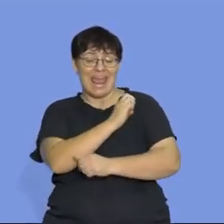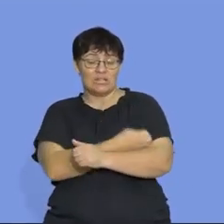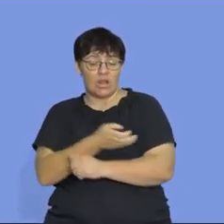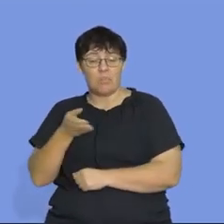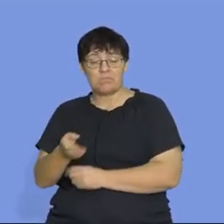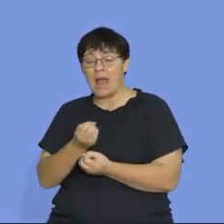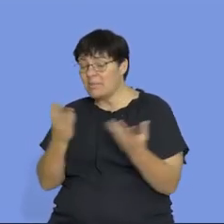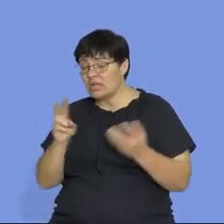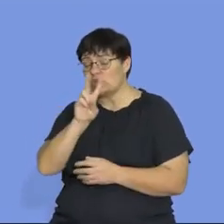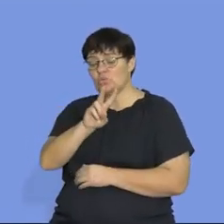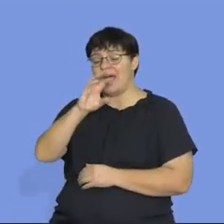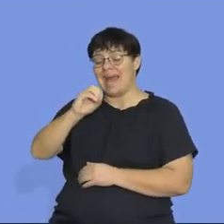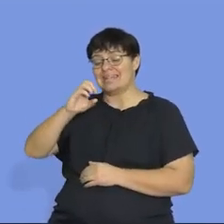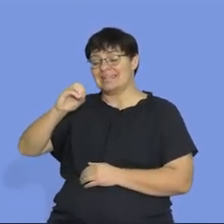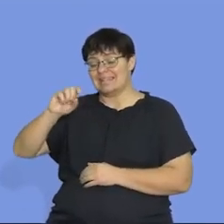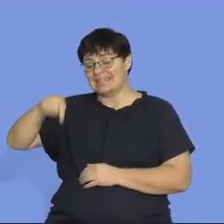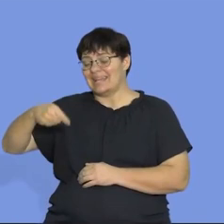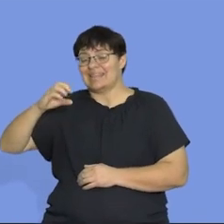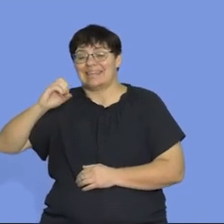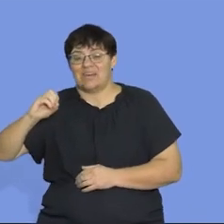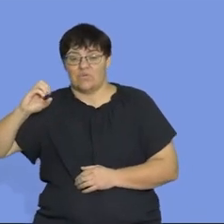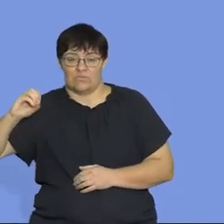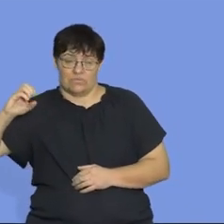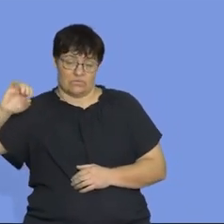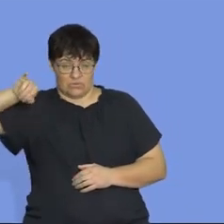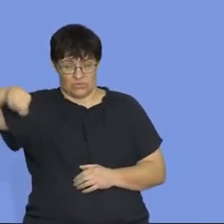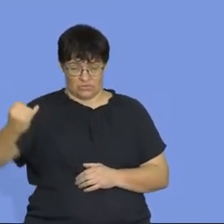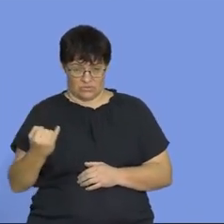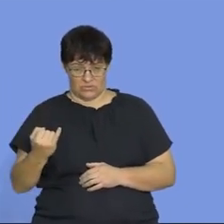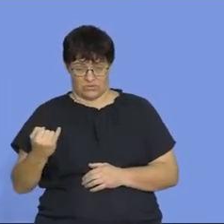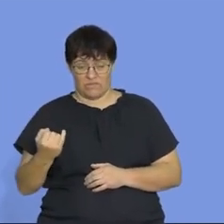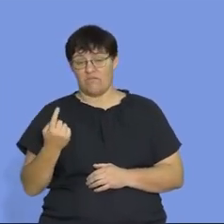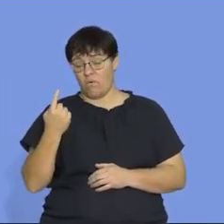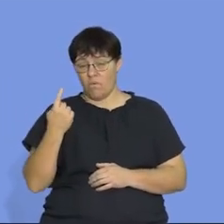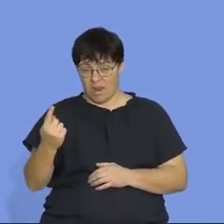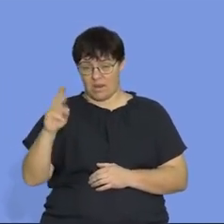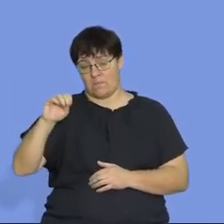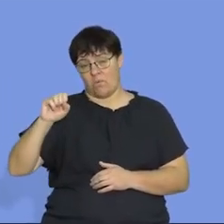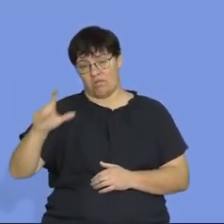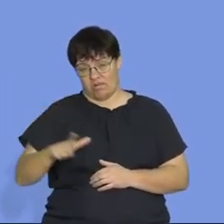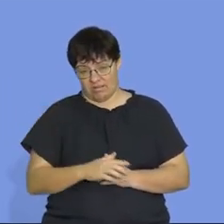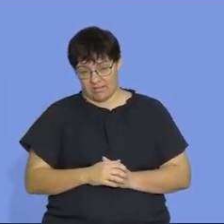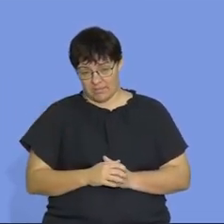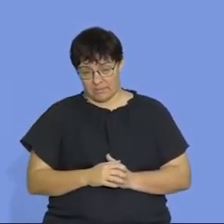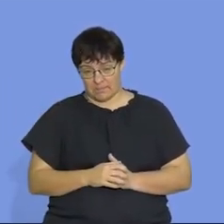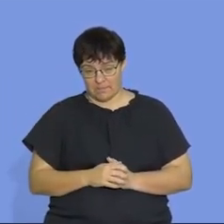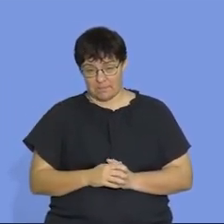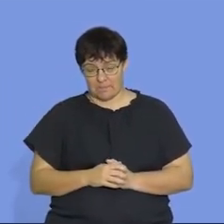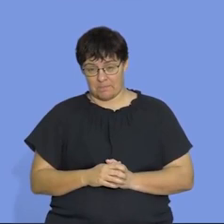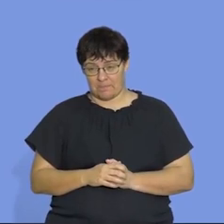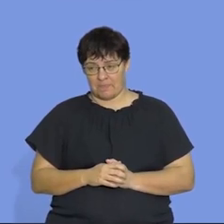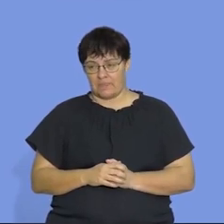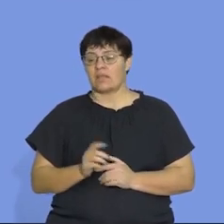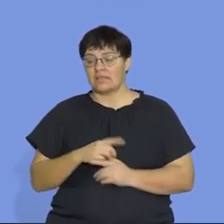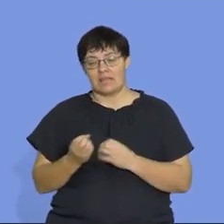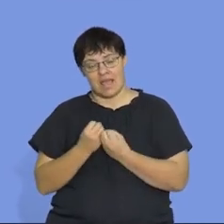200, okay, 1,000 joules per mole of a substance, okay, because this is the